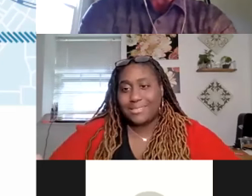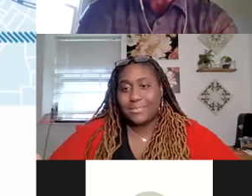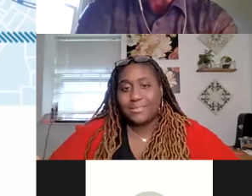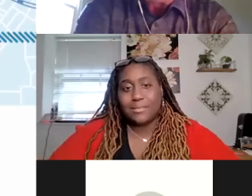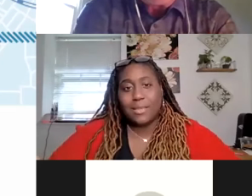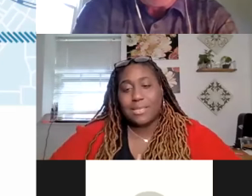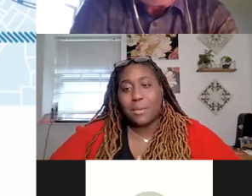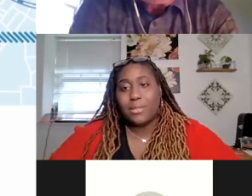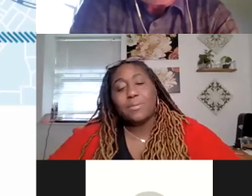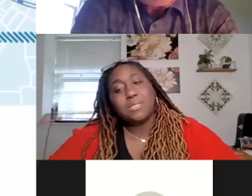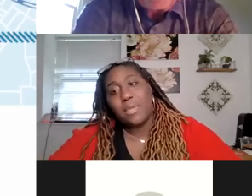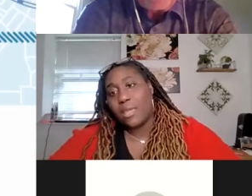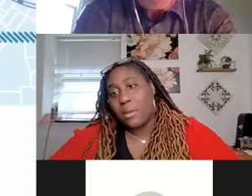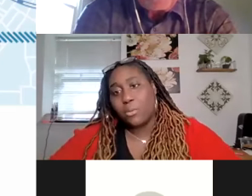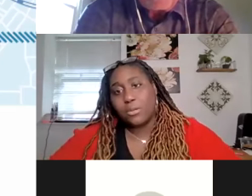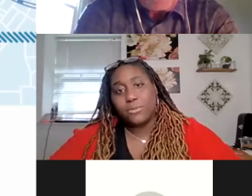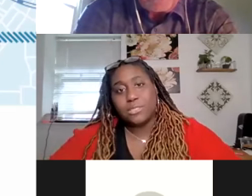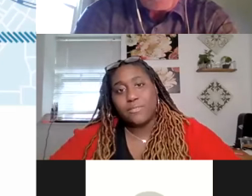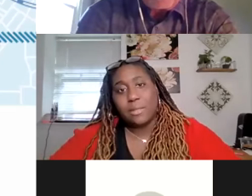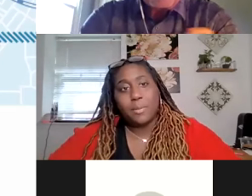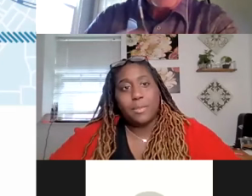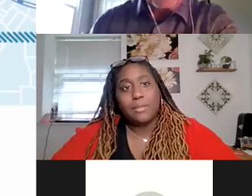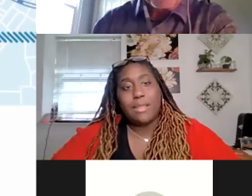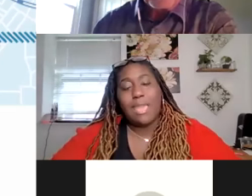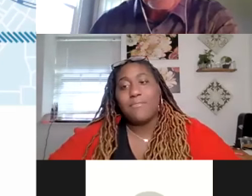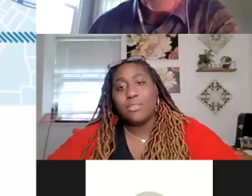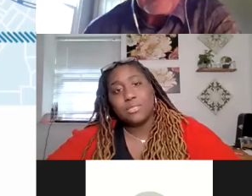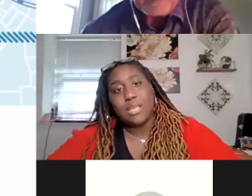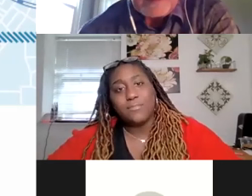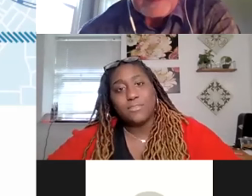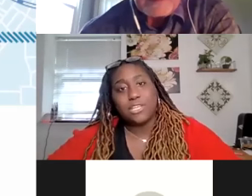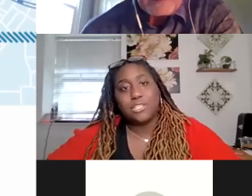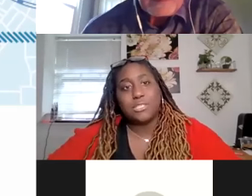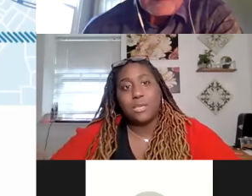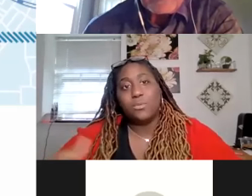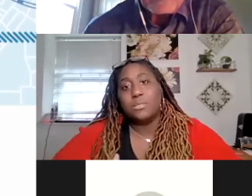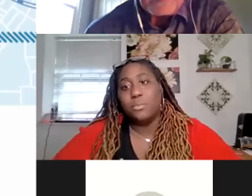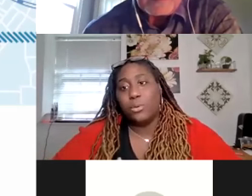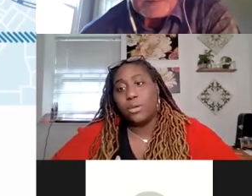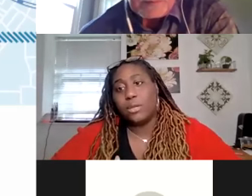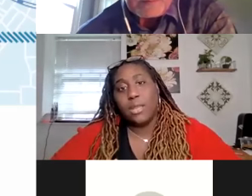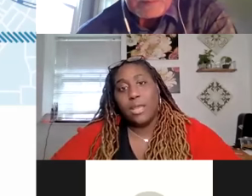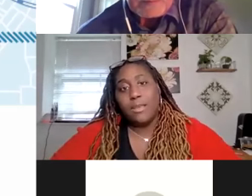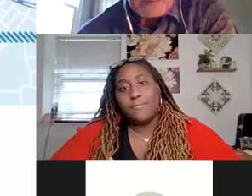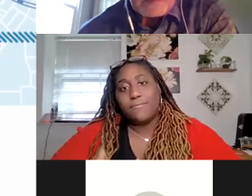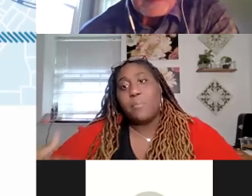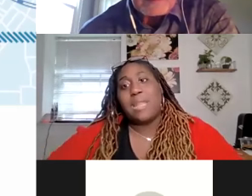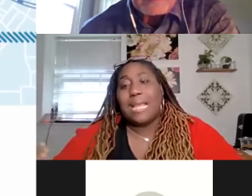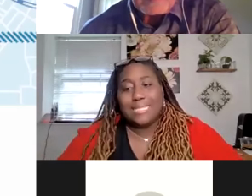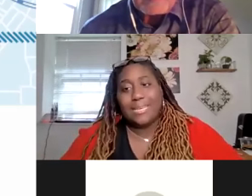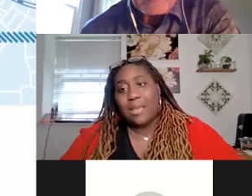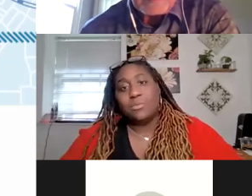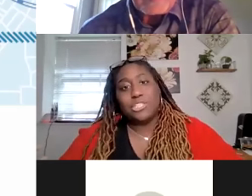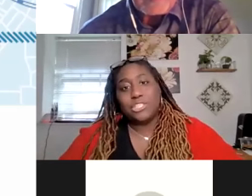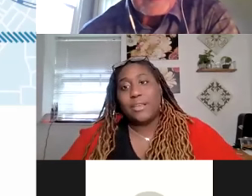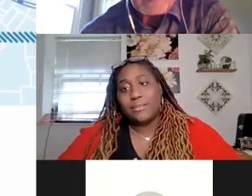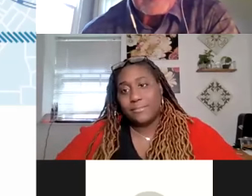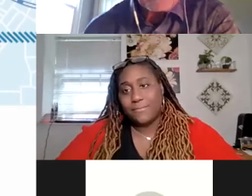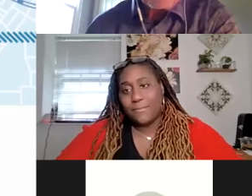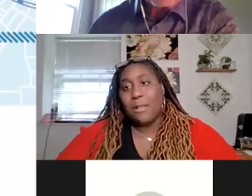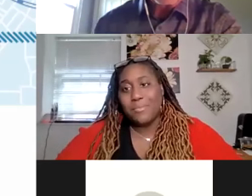exactly to the example that I was making about workforce development and having those conversations, it was born from an idea that